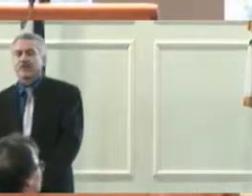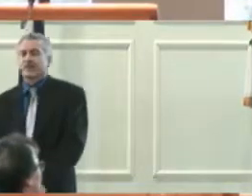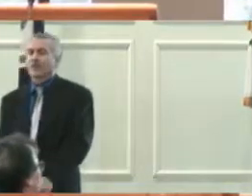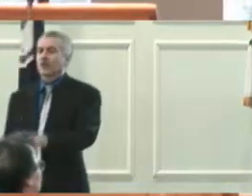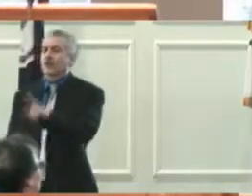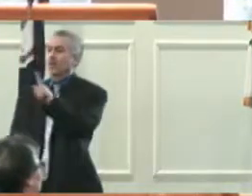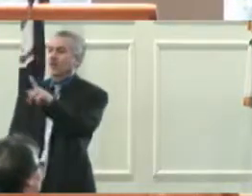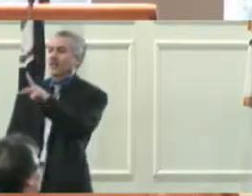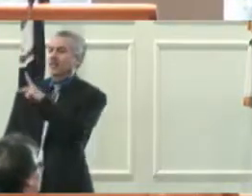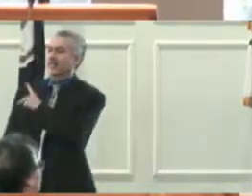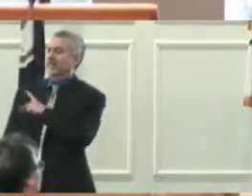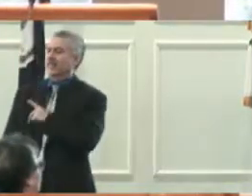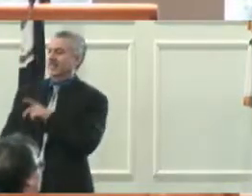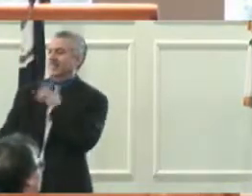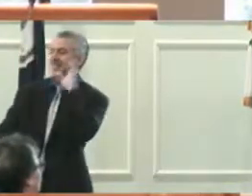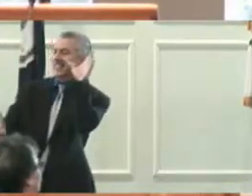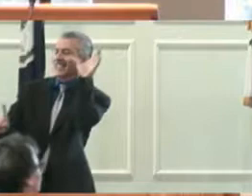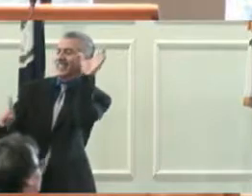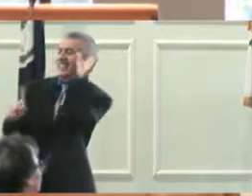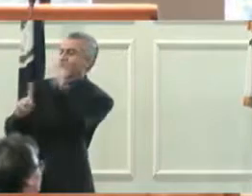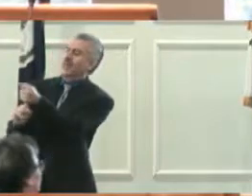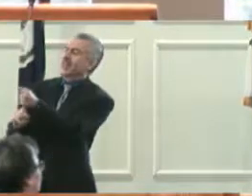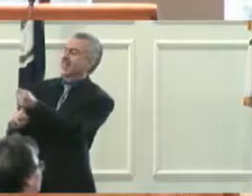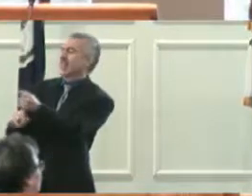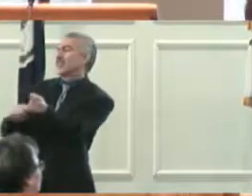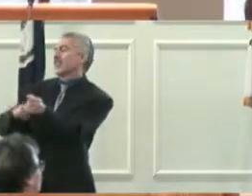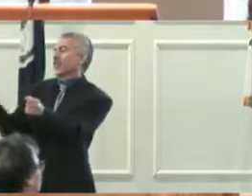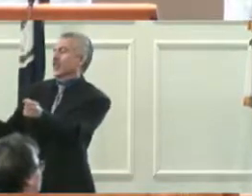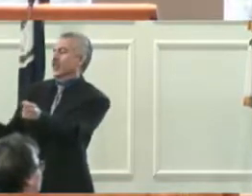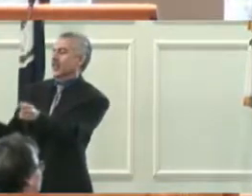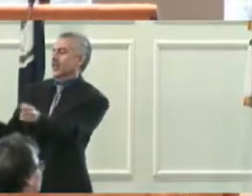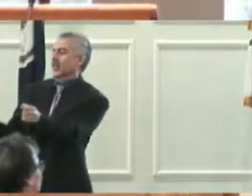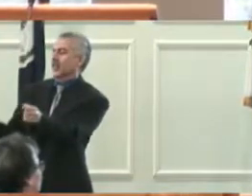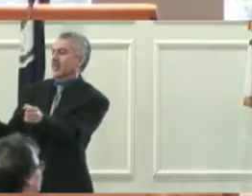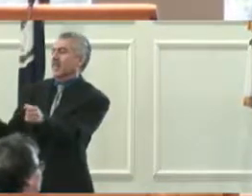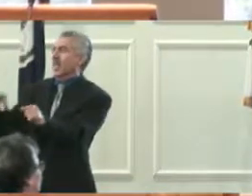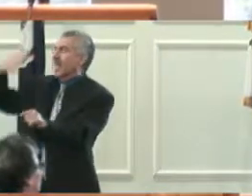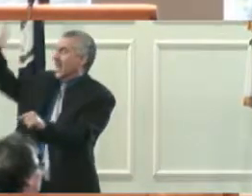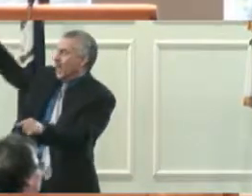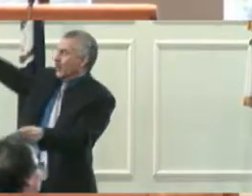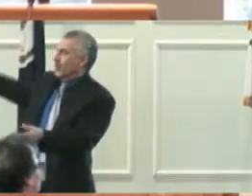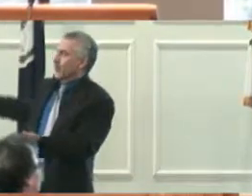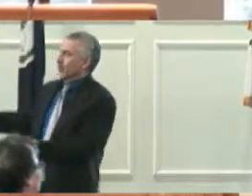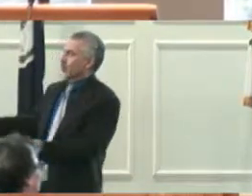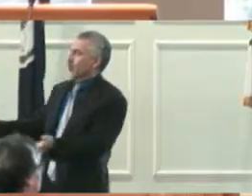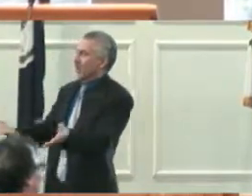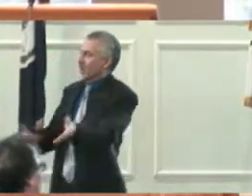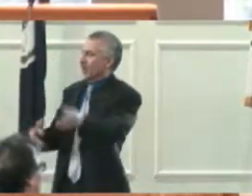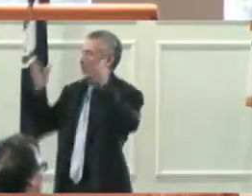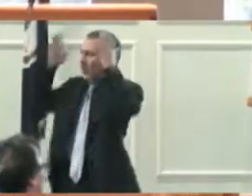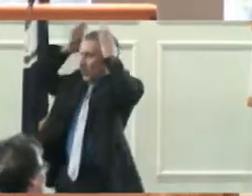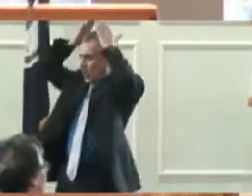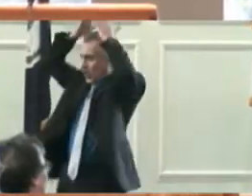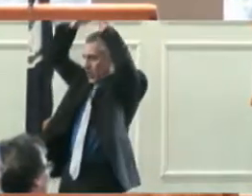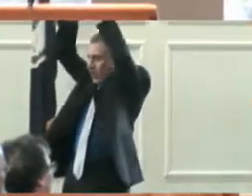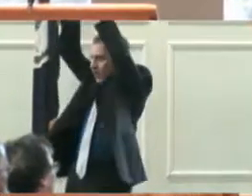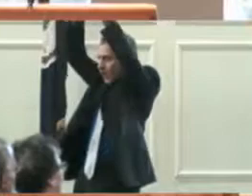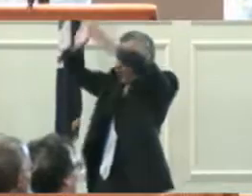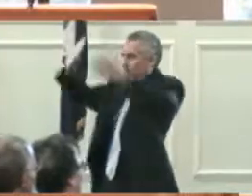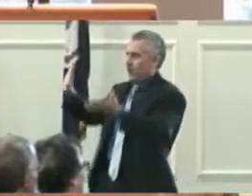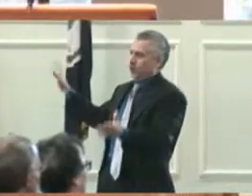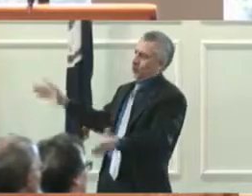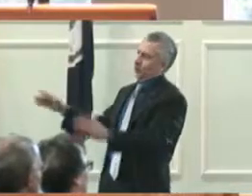them, and that paved the way for the papacy to be set up as a political power. And so 508 is a